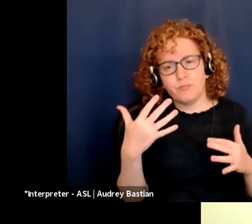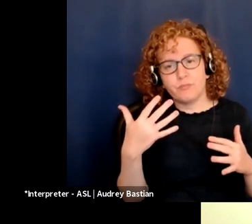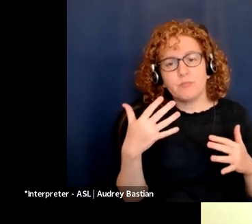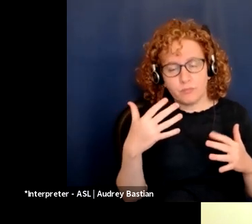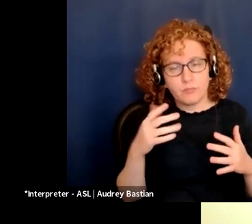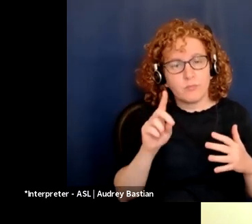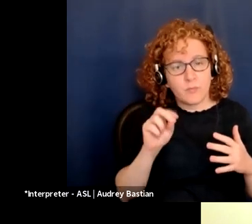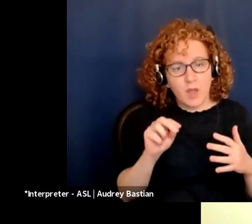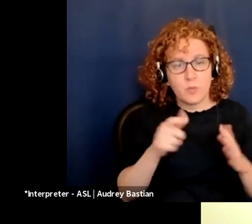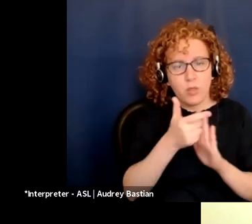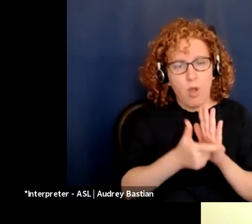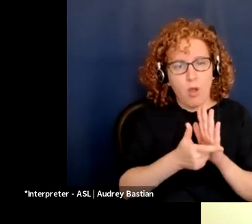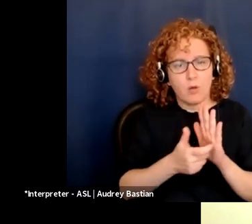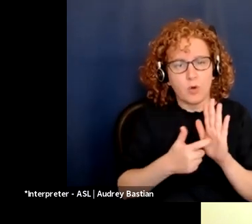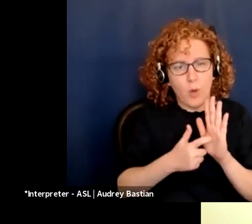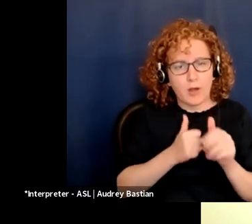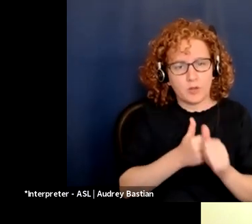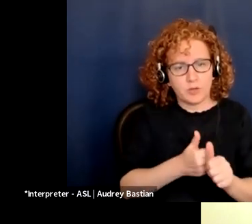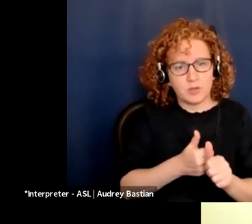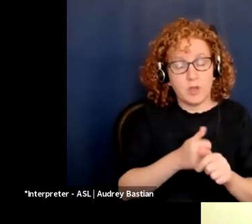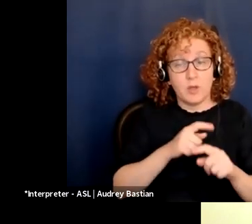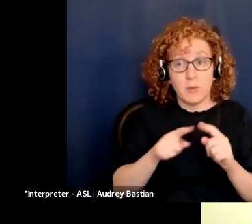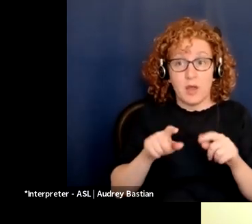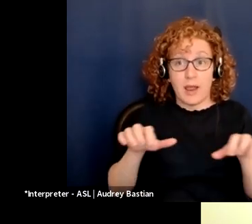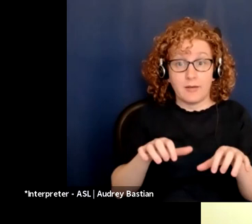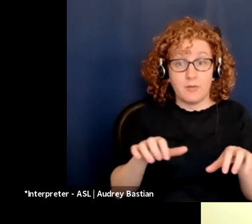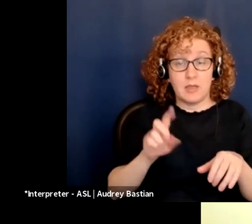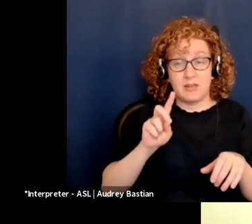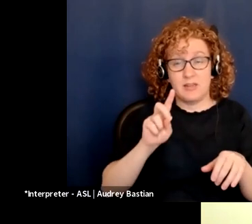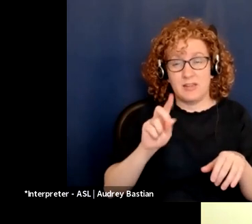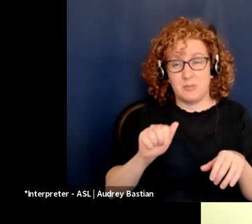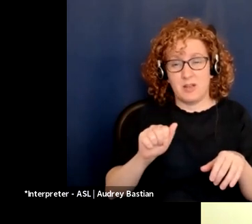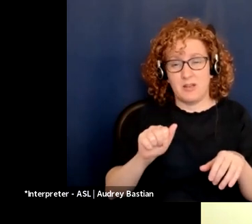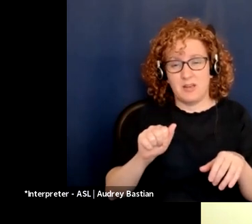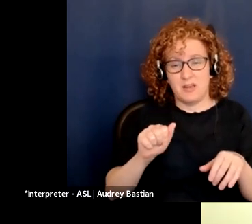does what the law required, but actively is disability formative.